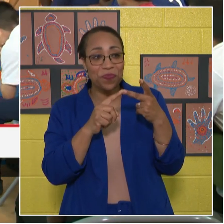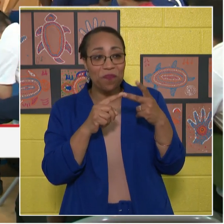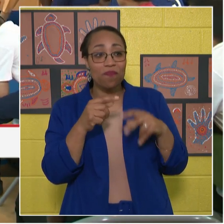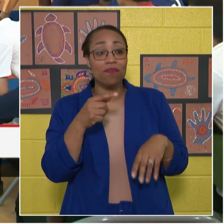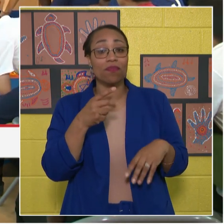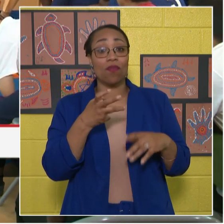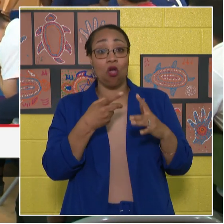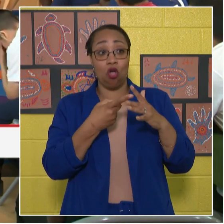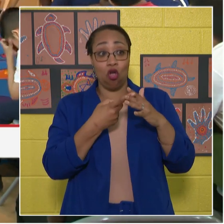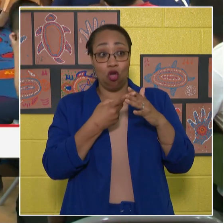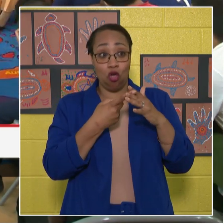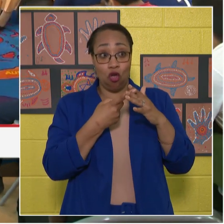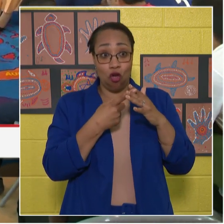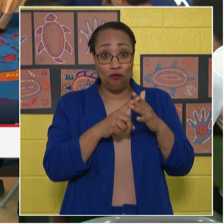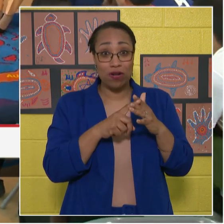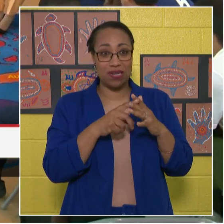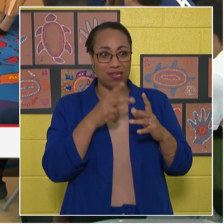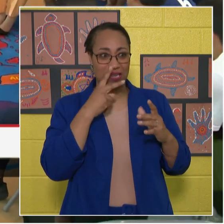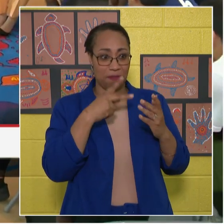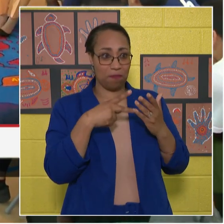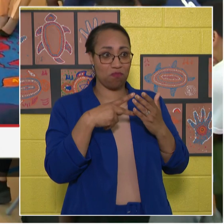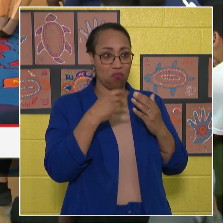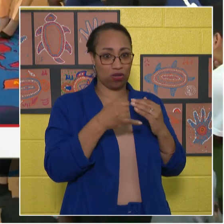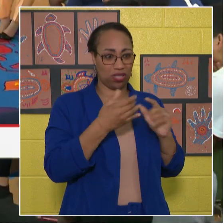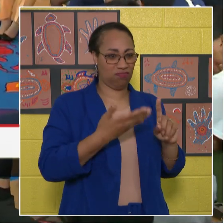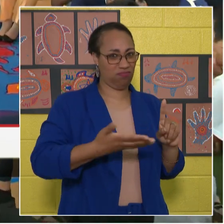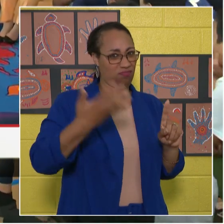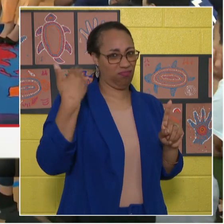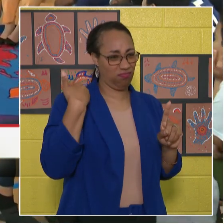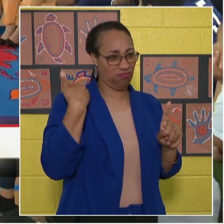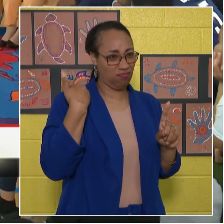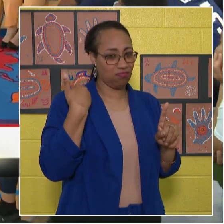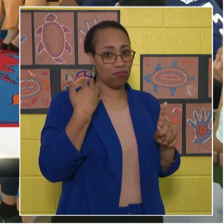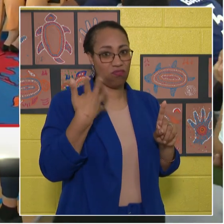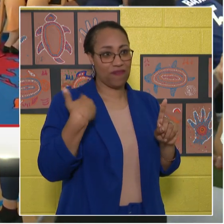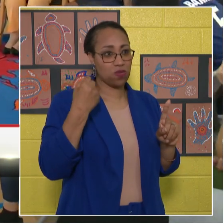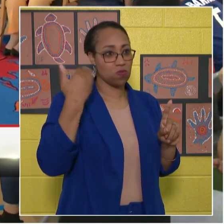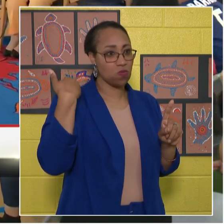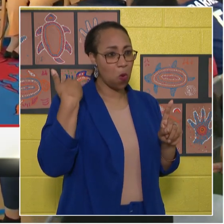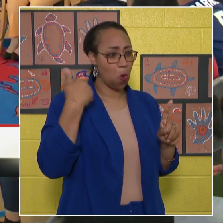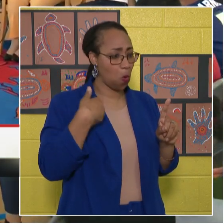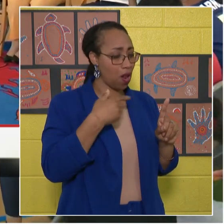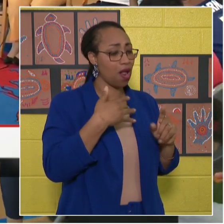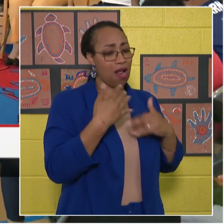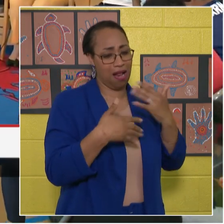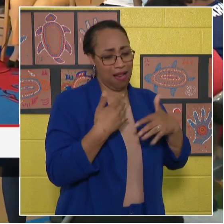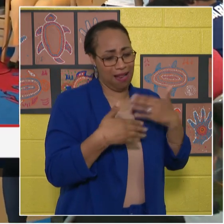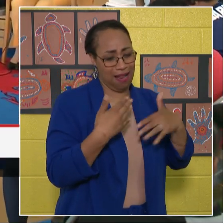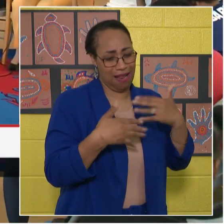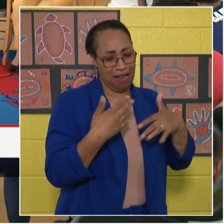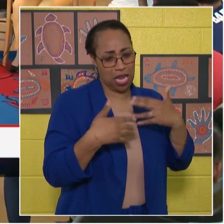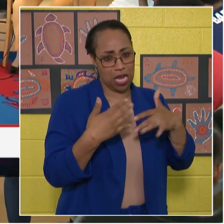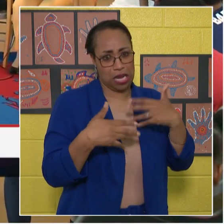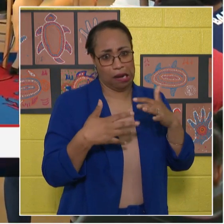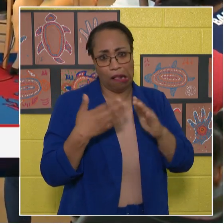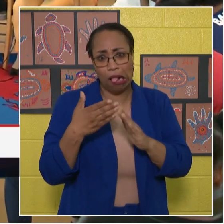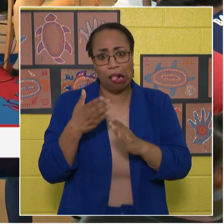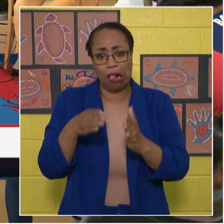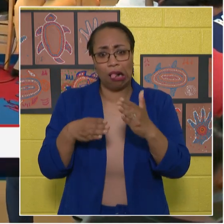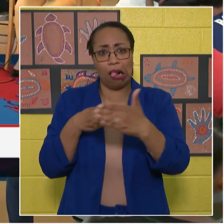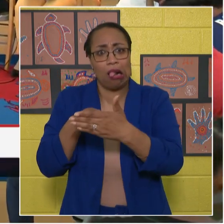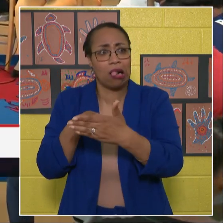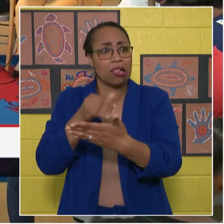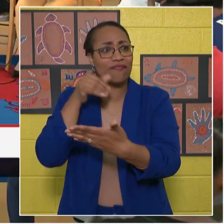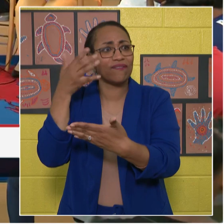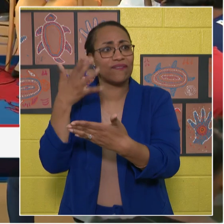12 years. We would have started economic development projects. In 12 years, you guys aren't even 12 years old. I was mayor before some of you were